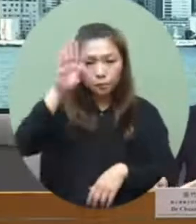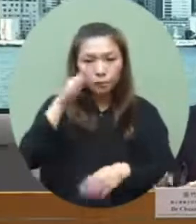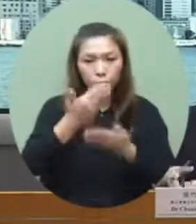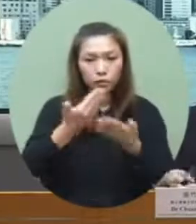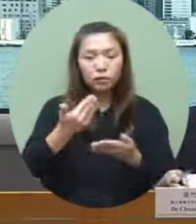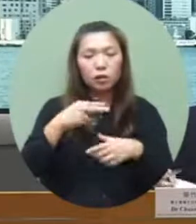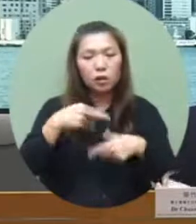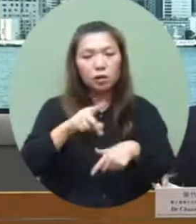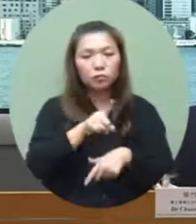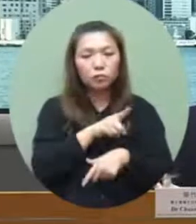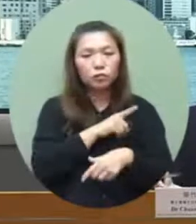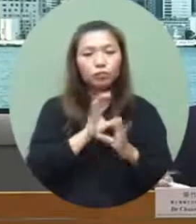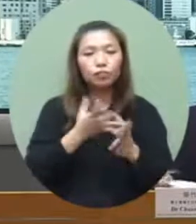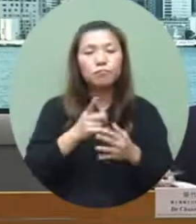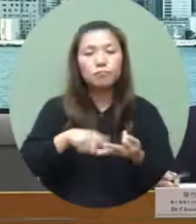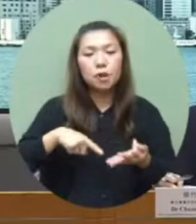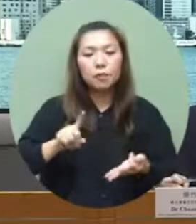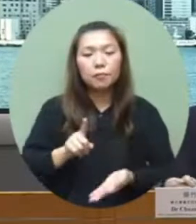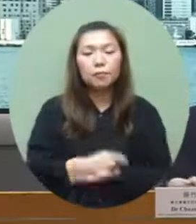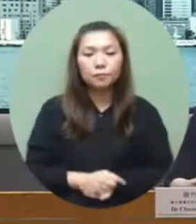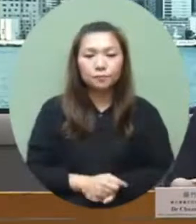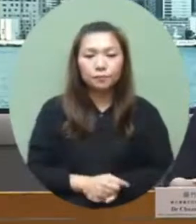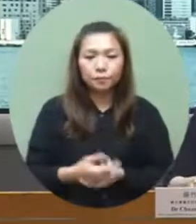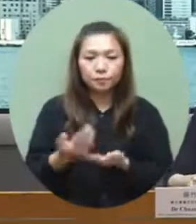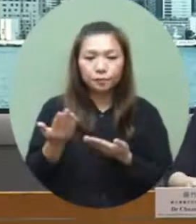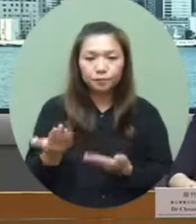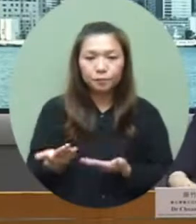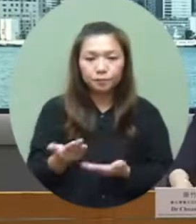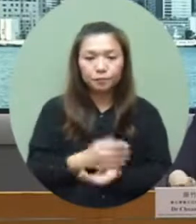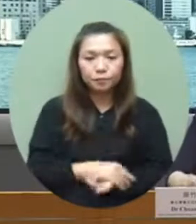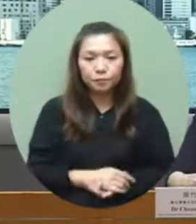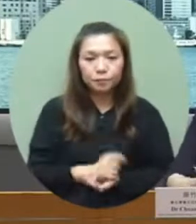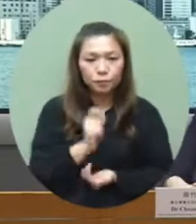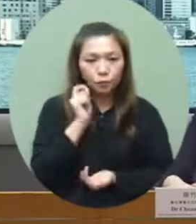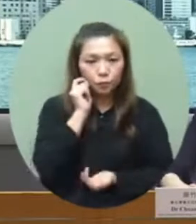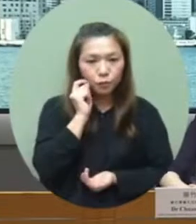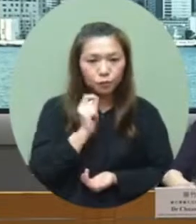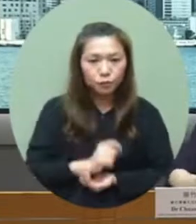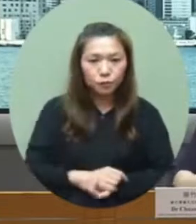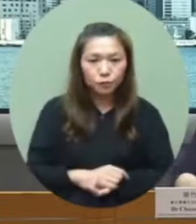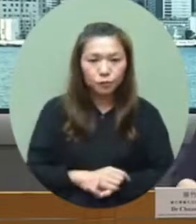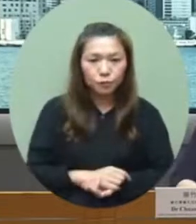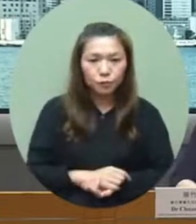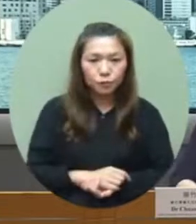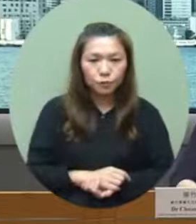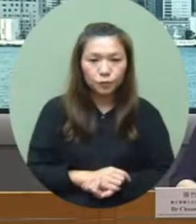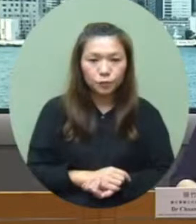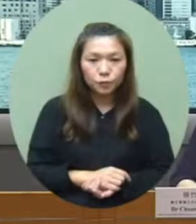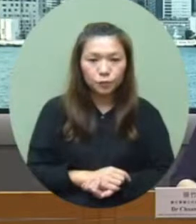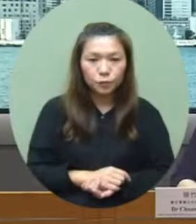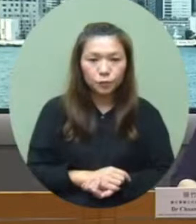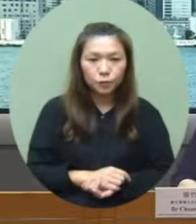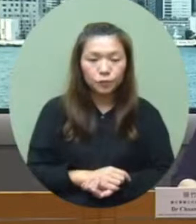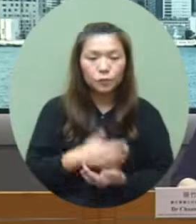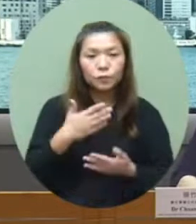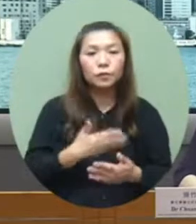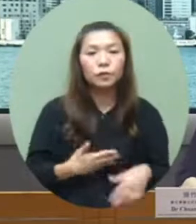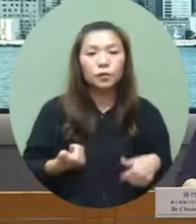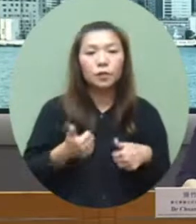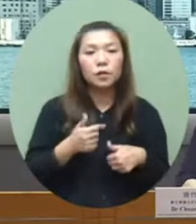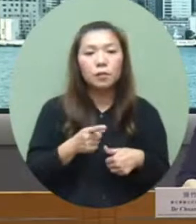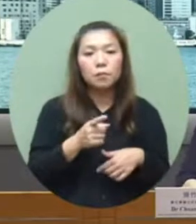for questions. Please identify the organizations you represent. The lady in middle,